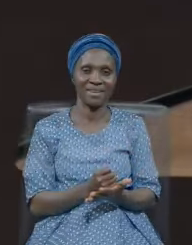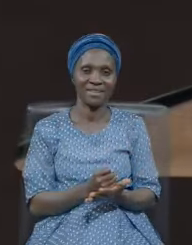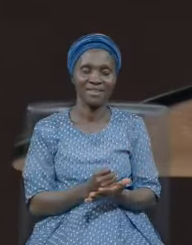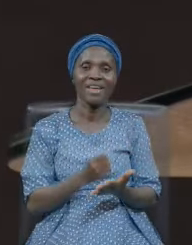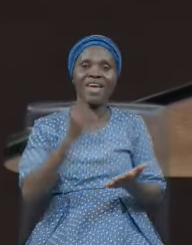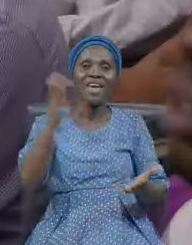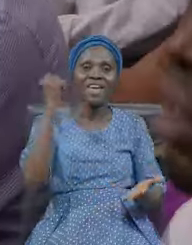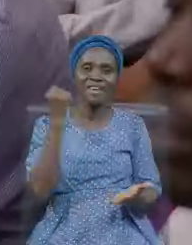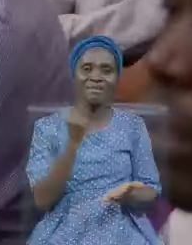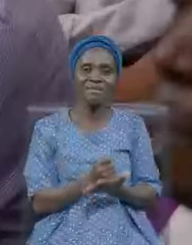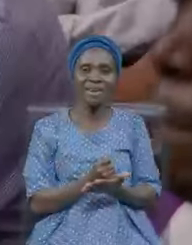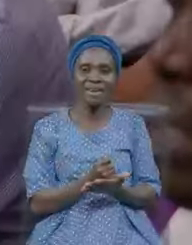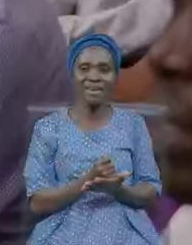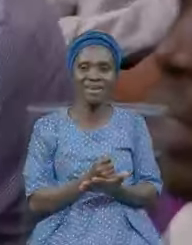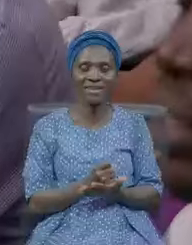Amen. Amen.